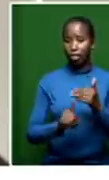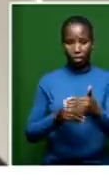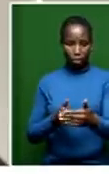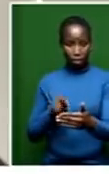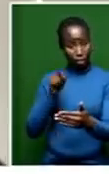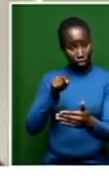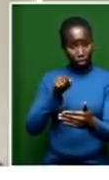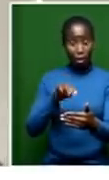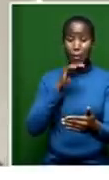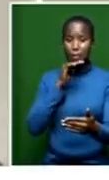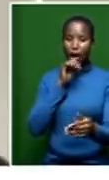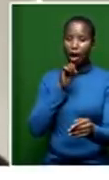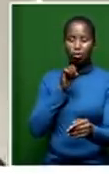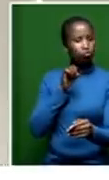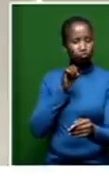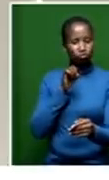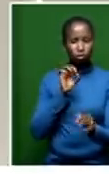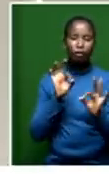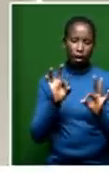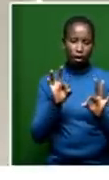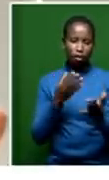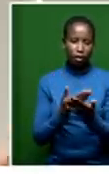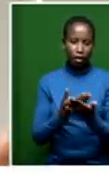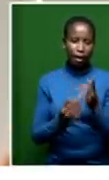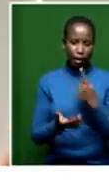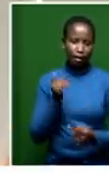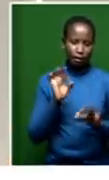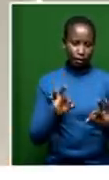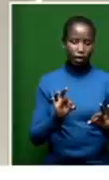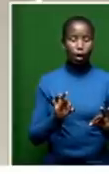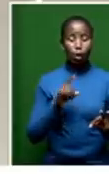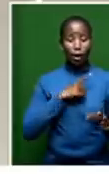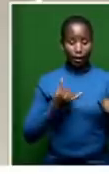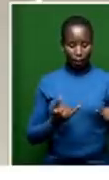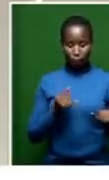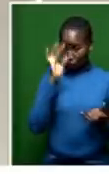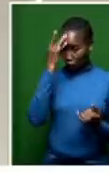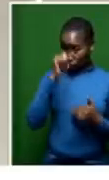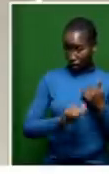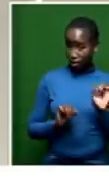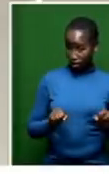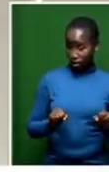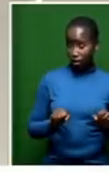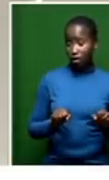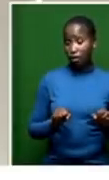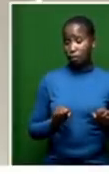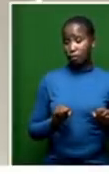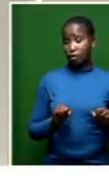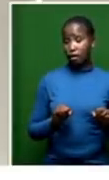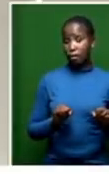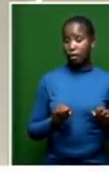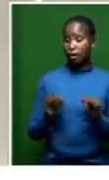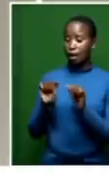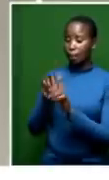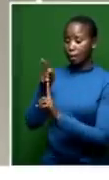would not really be affected. As I said, we are in March now. We only expect to interact with the